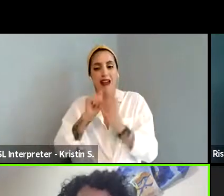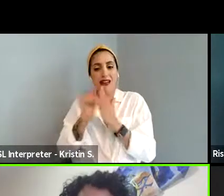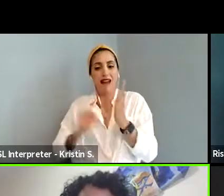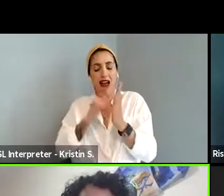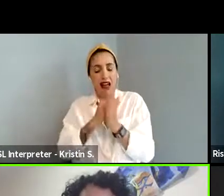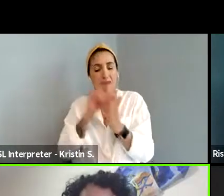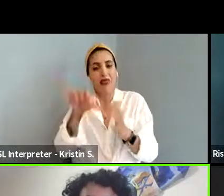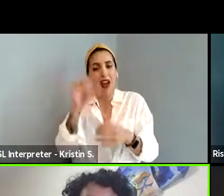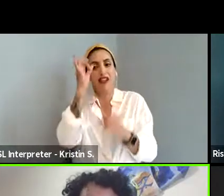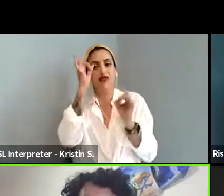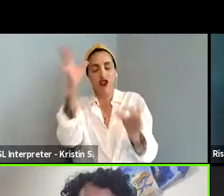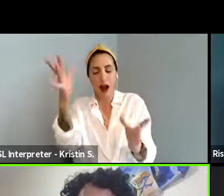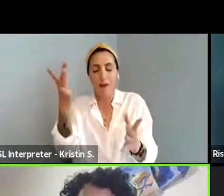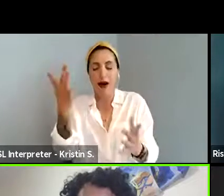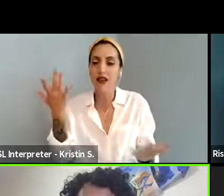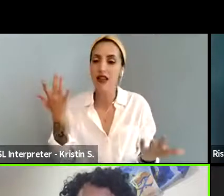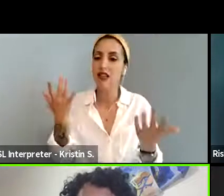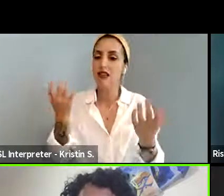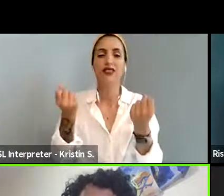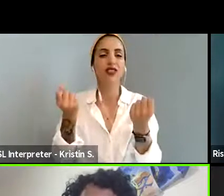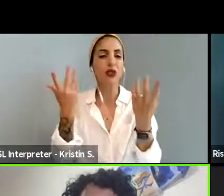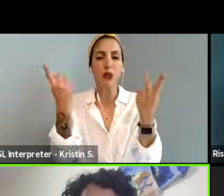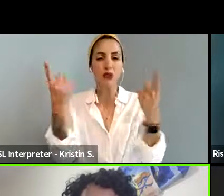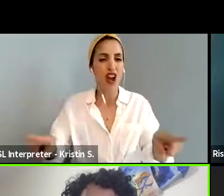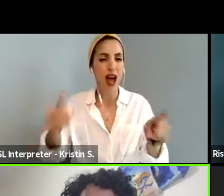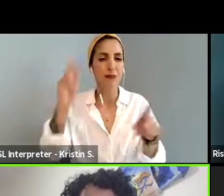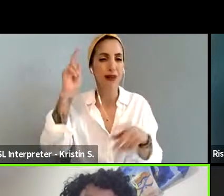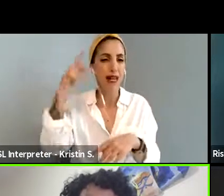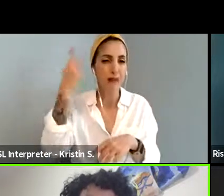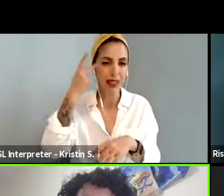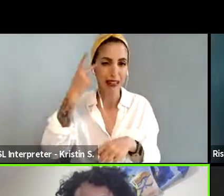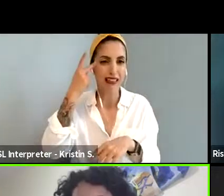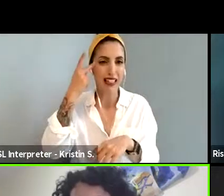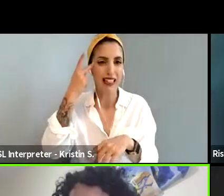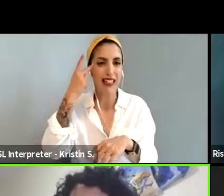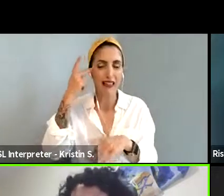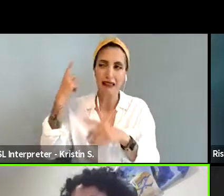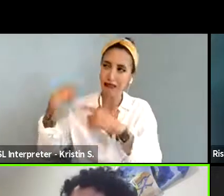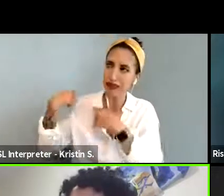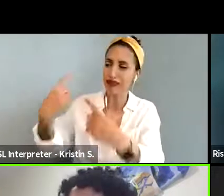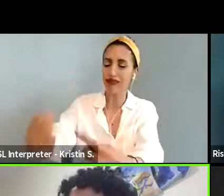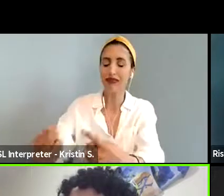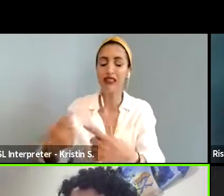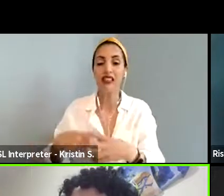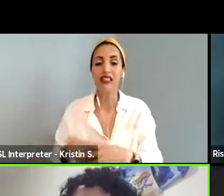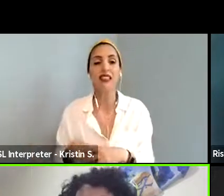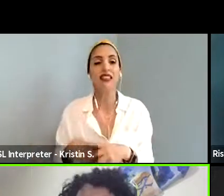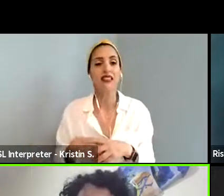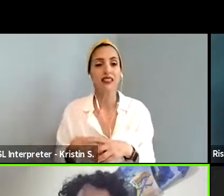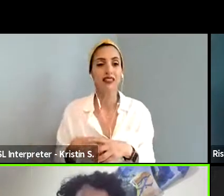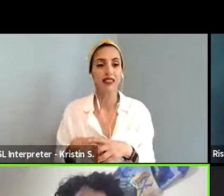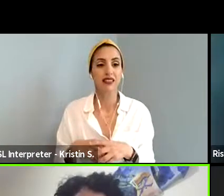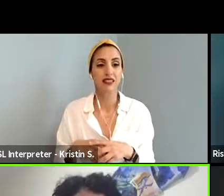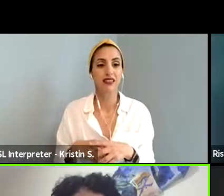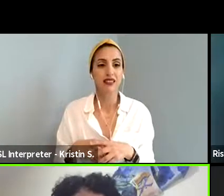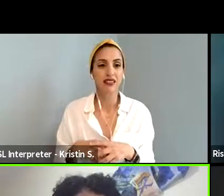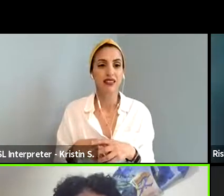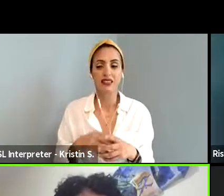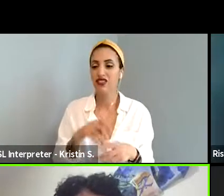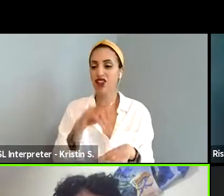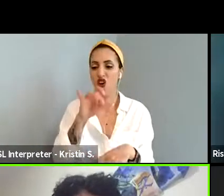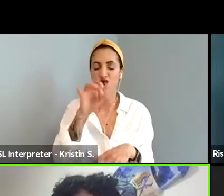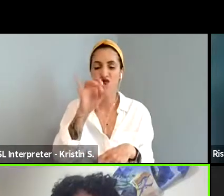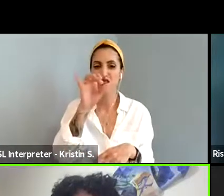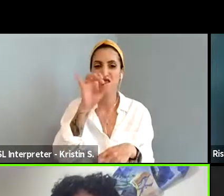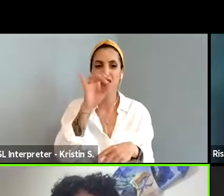so much going on politically. There has been so much going on politically forever. And that was all jumbled in, and